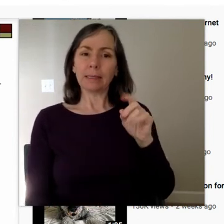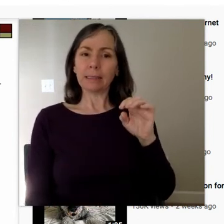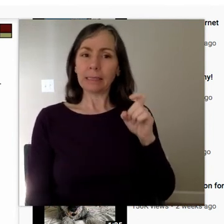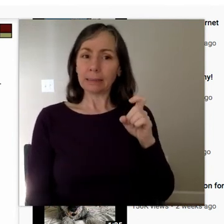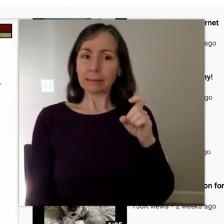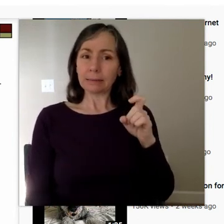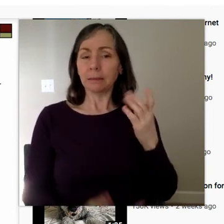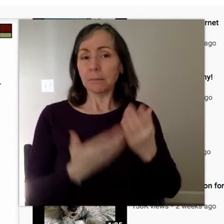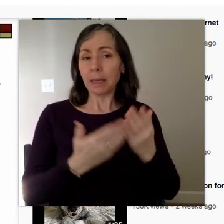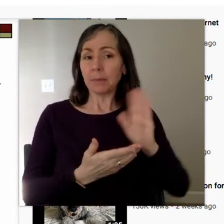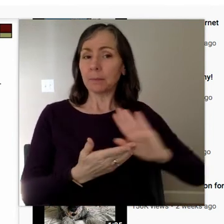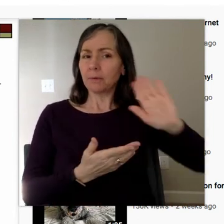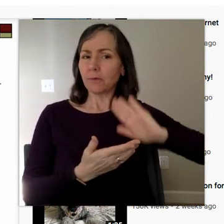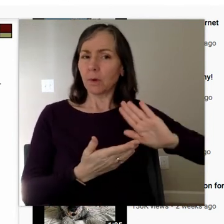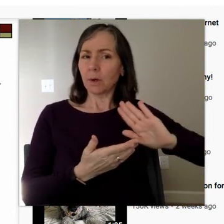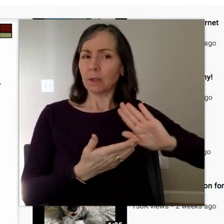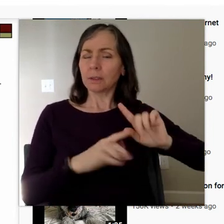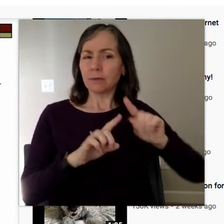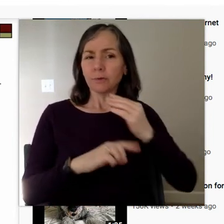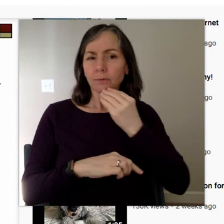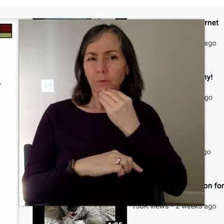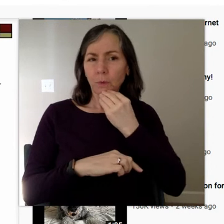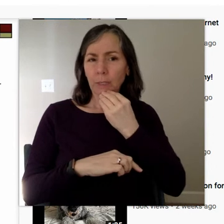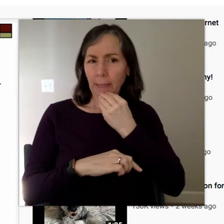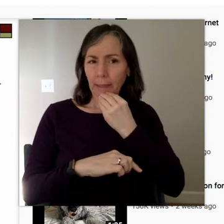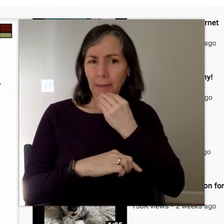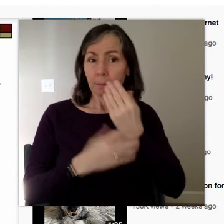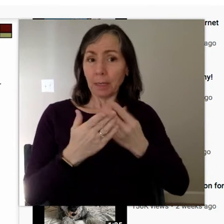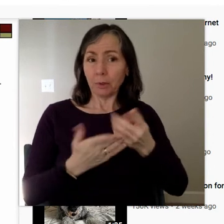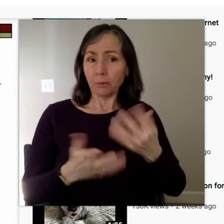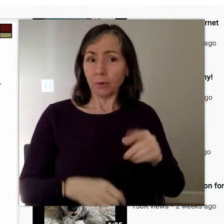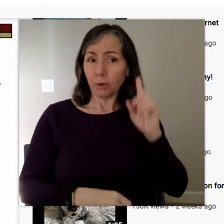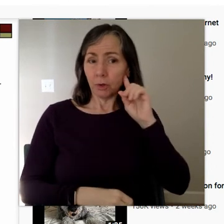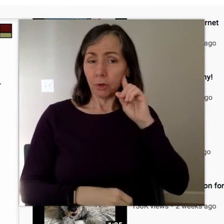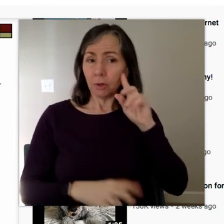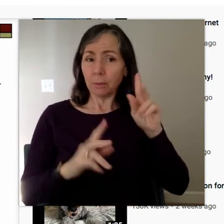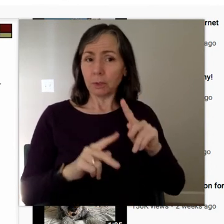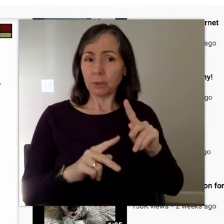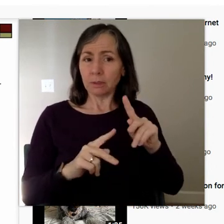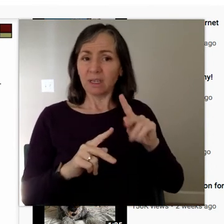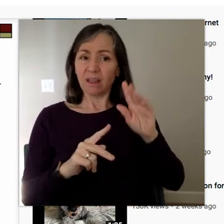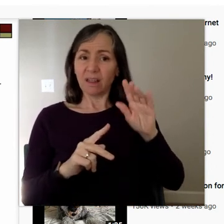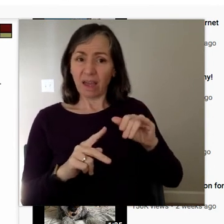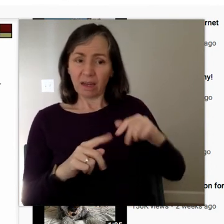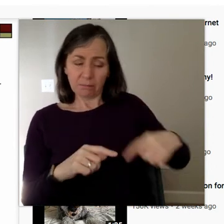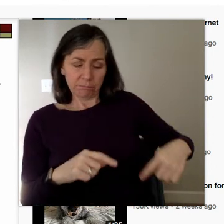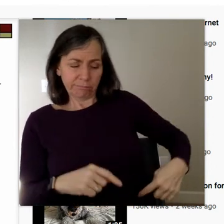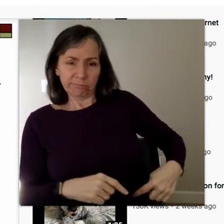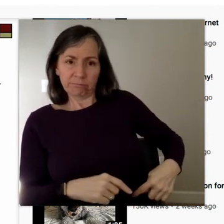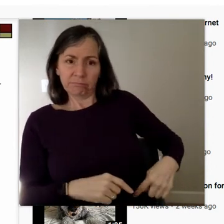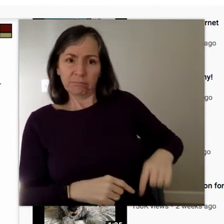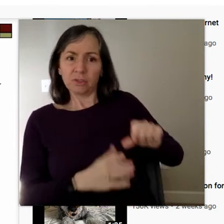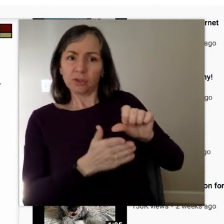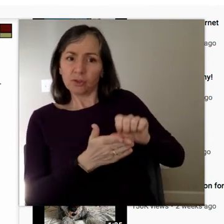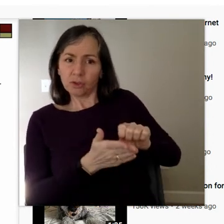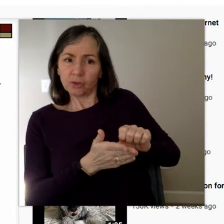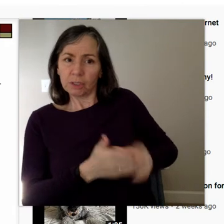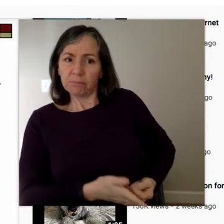diet. Some of you might have heard of someone that had their appendix out. We don't need this thing, but it